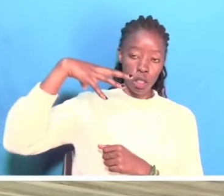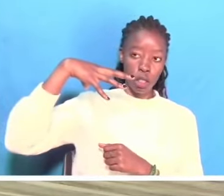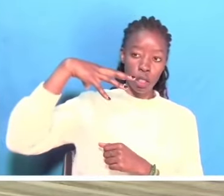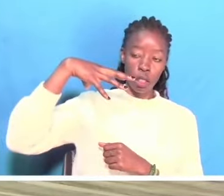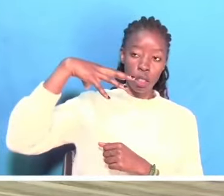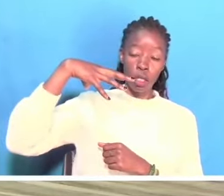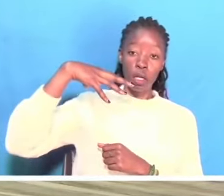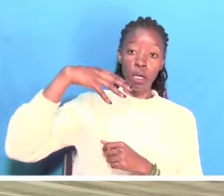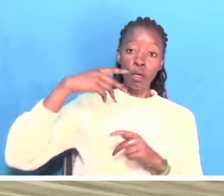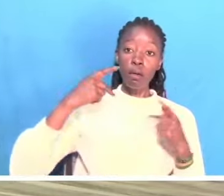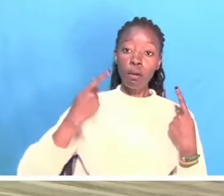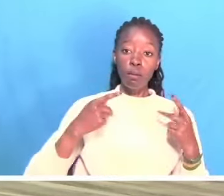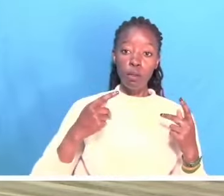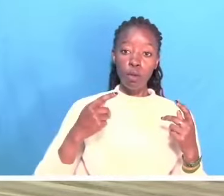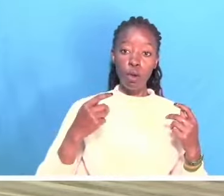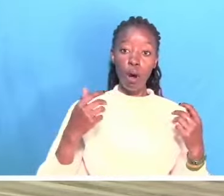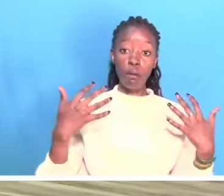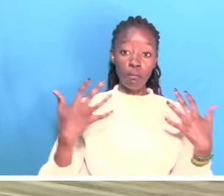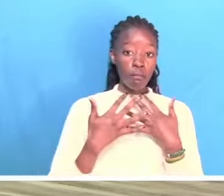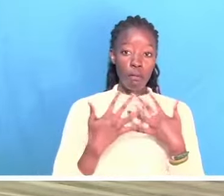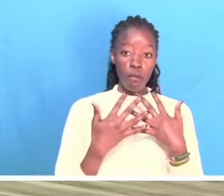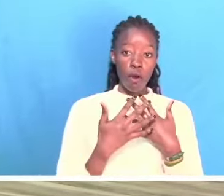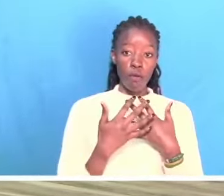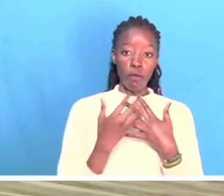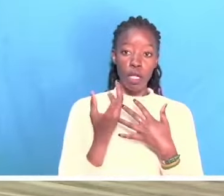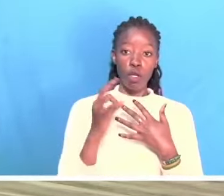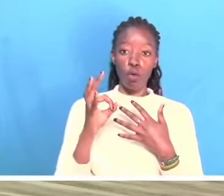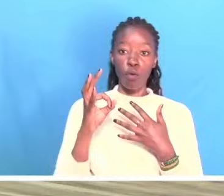were afraid of his face because his face